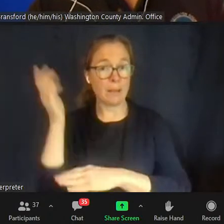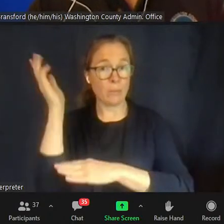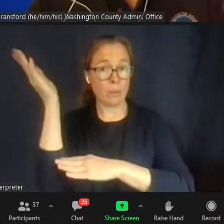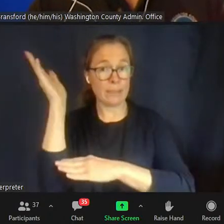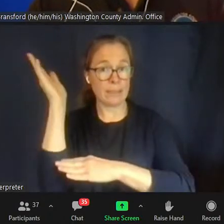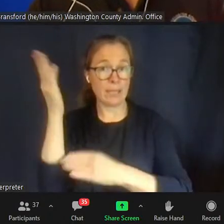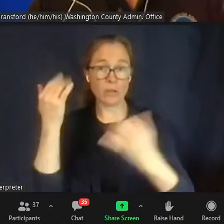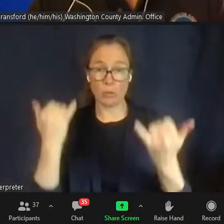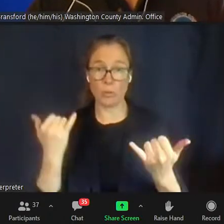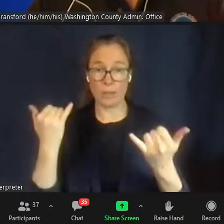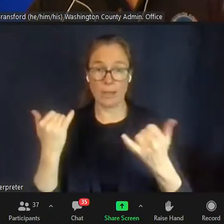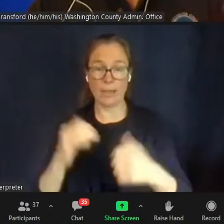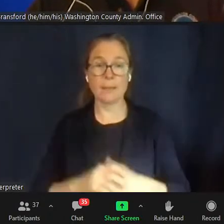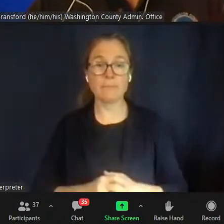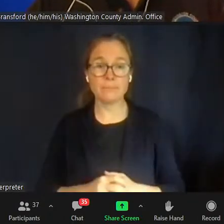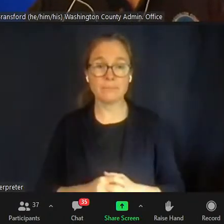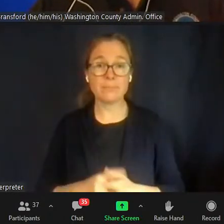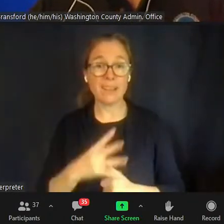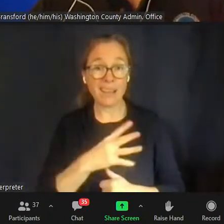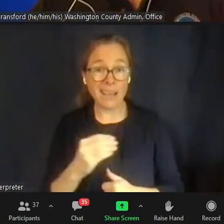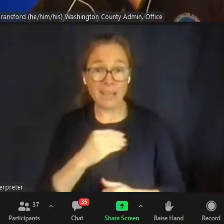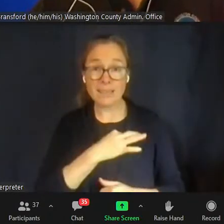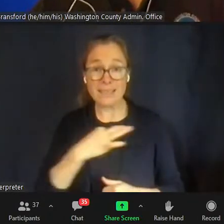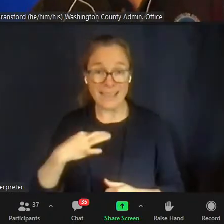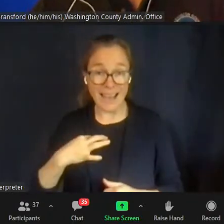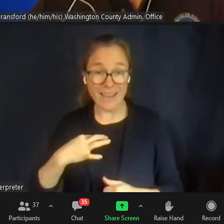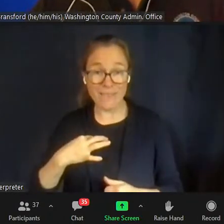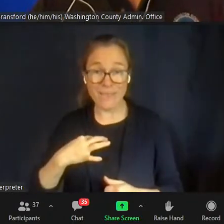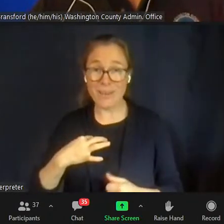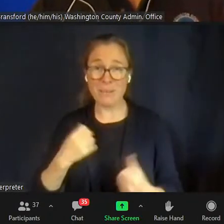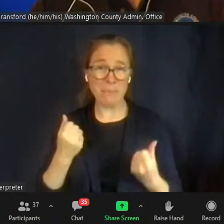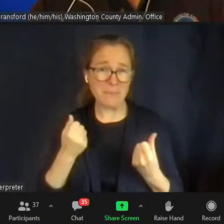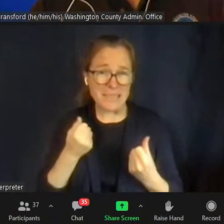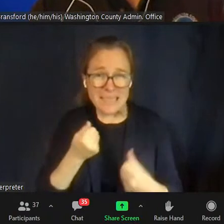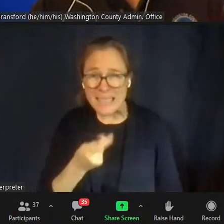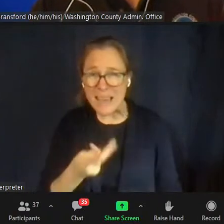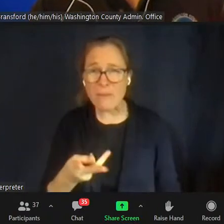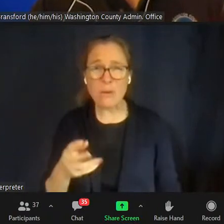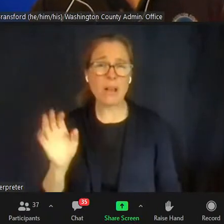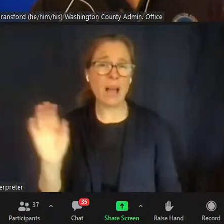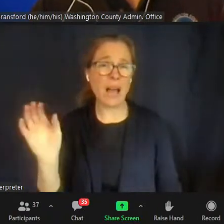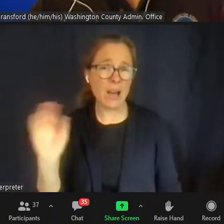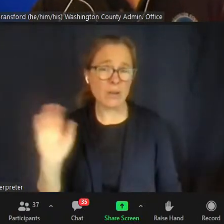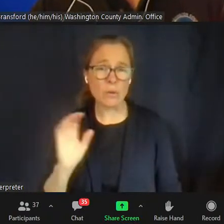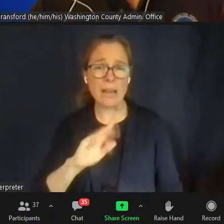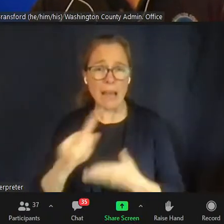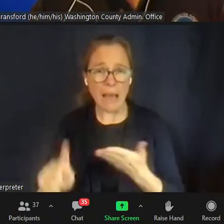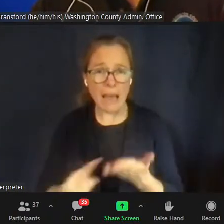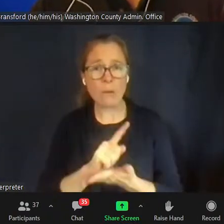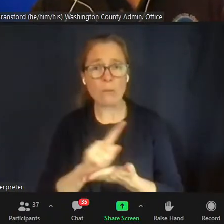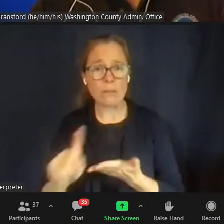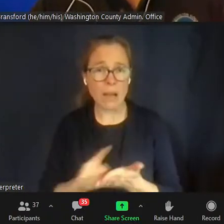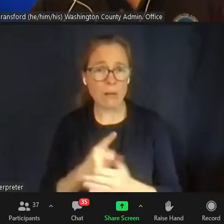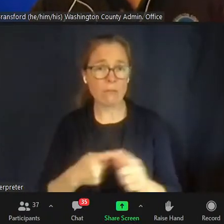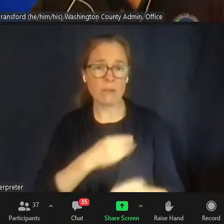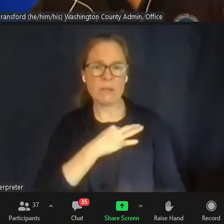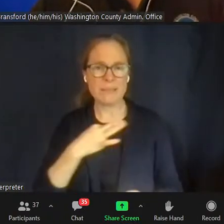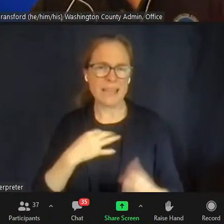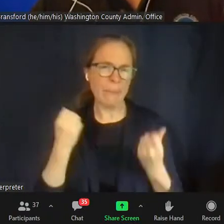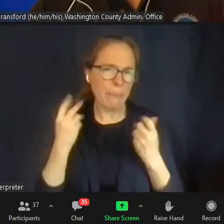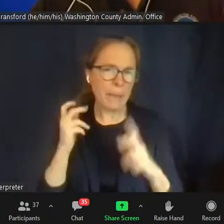today, but behind her was hundreds and hundreds of hours of staff time by a number of other